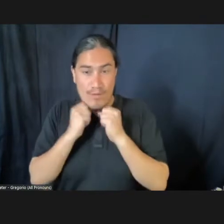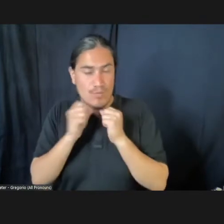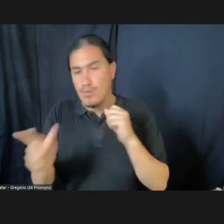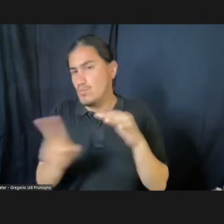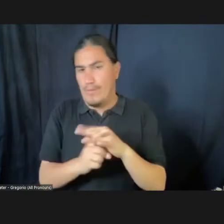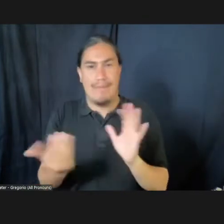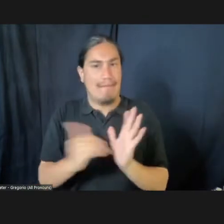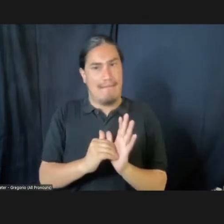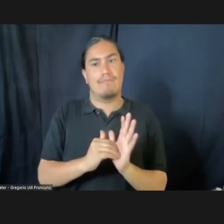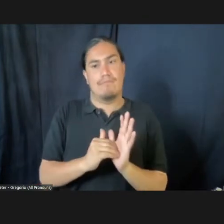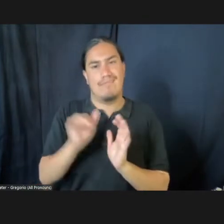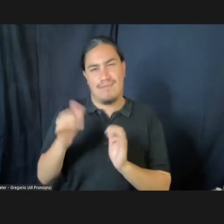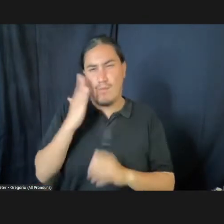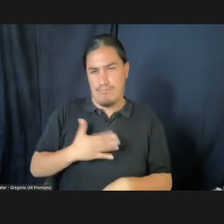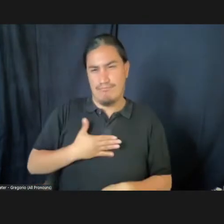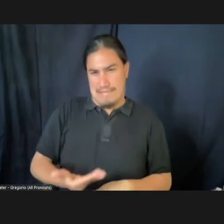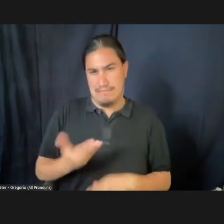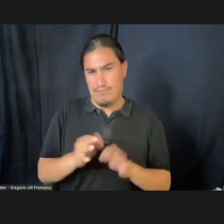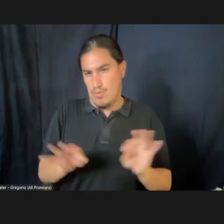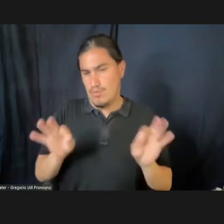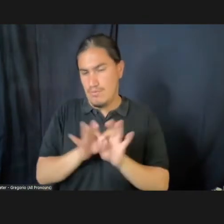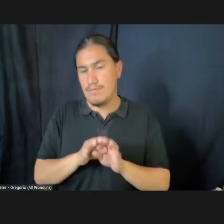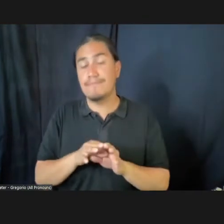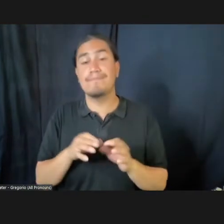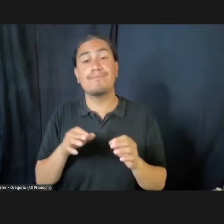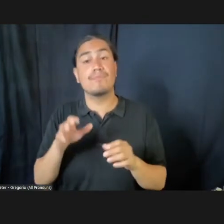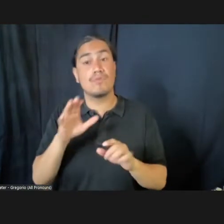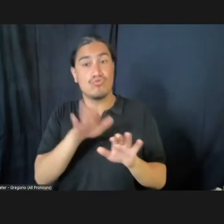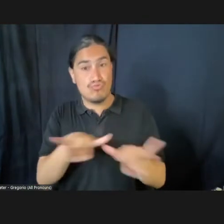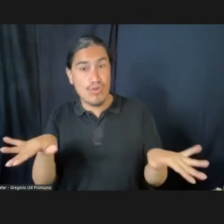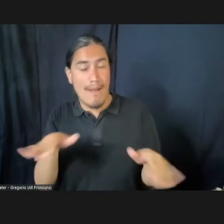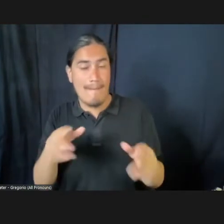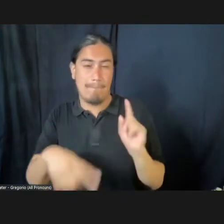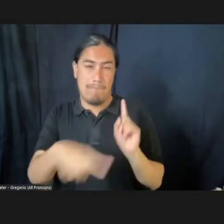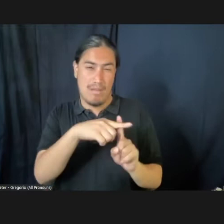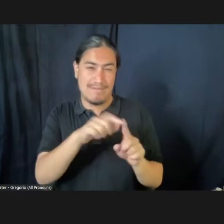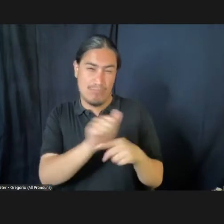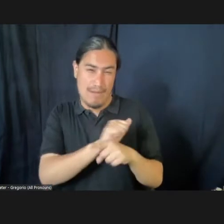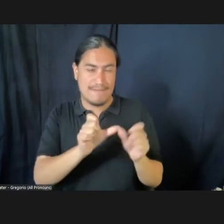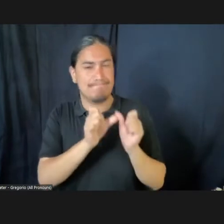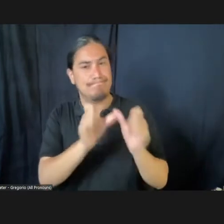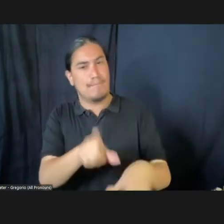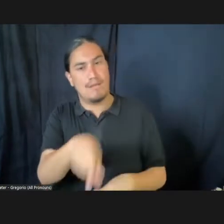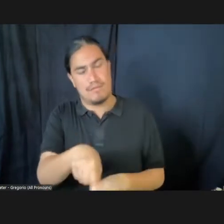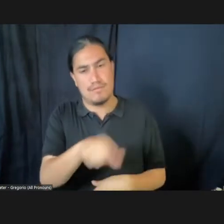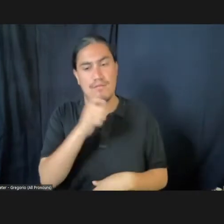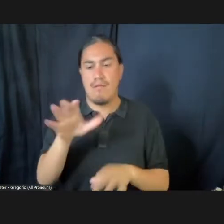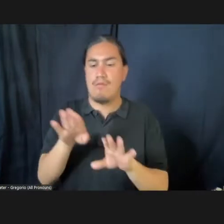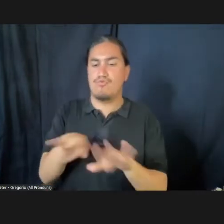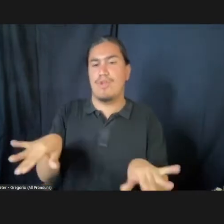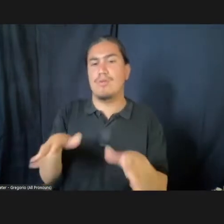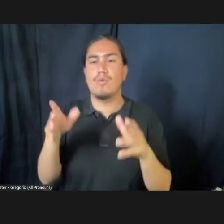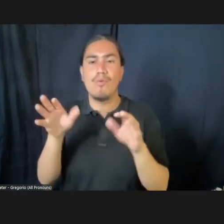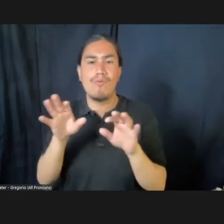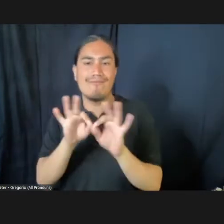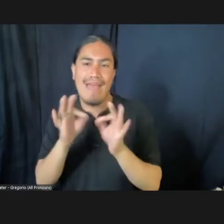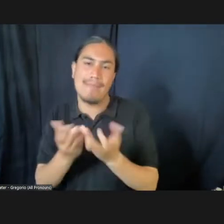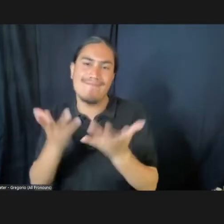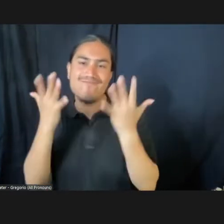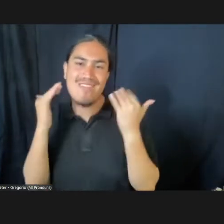resurface. Sustain child-positive practices rather than child- or family-friendly